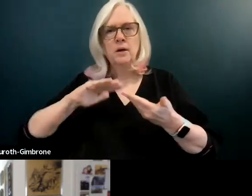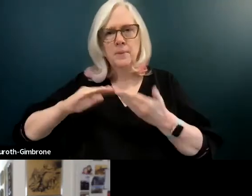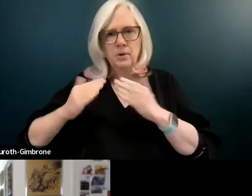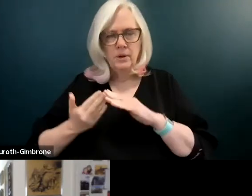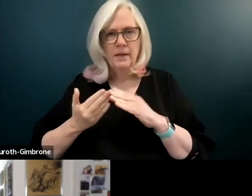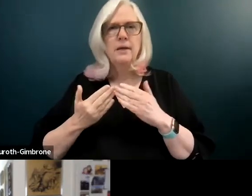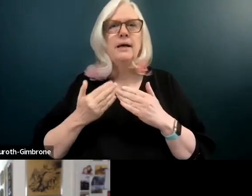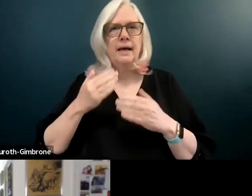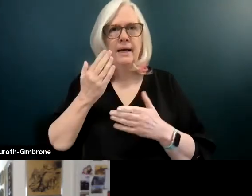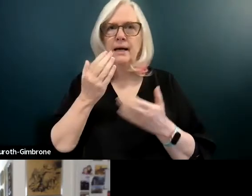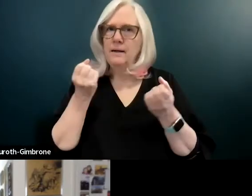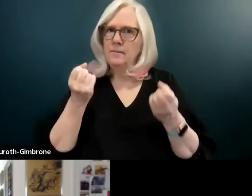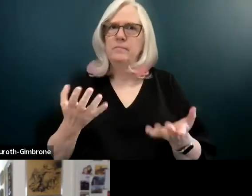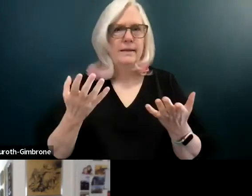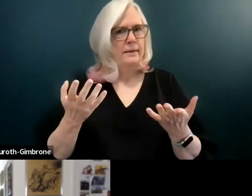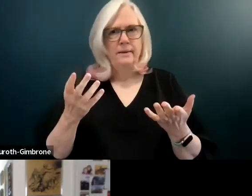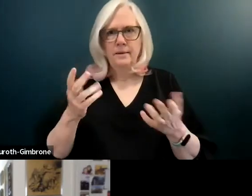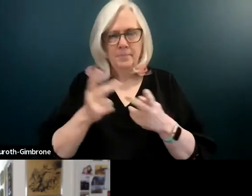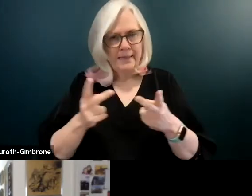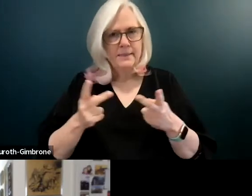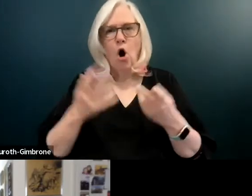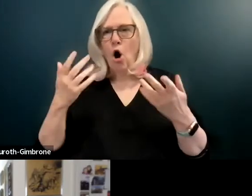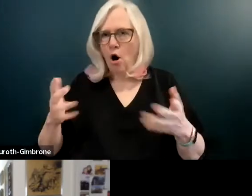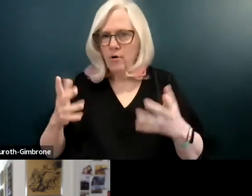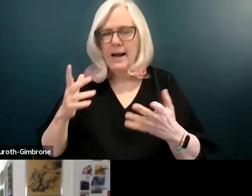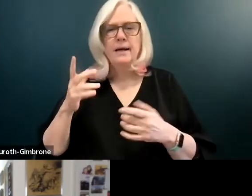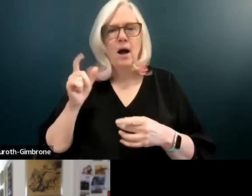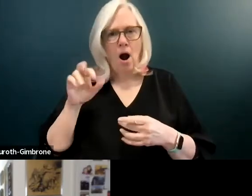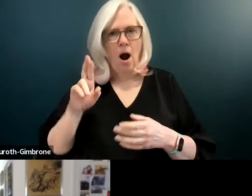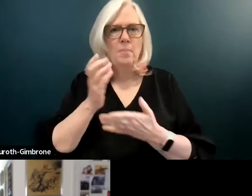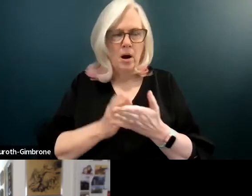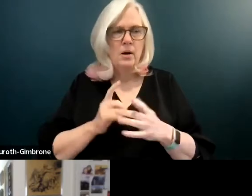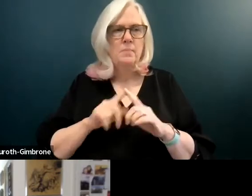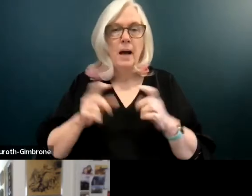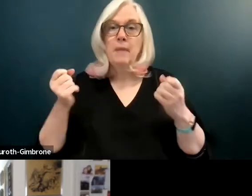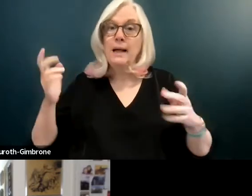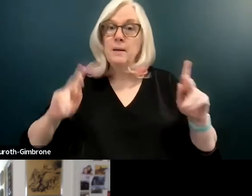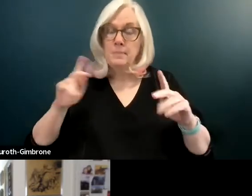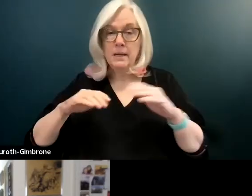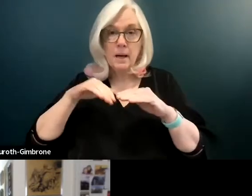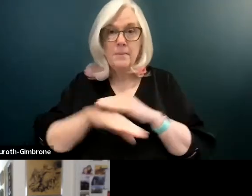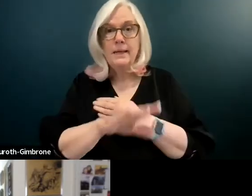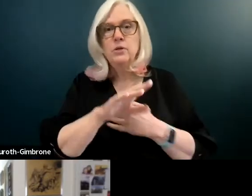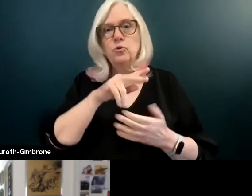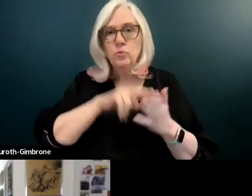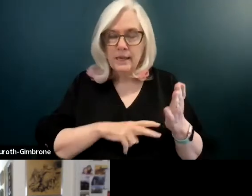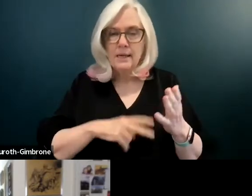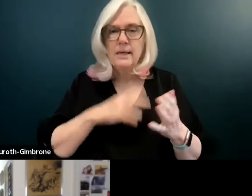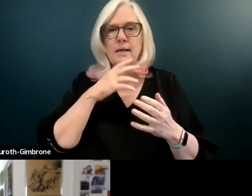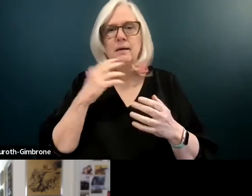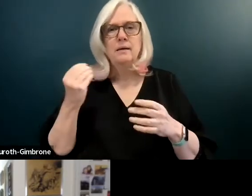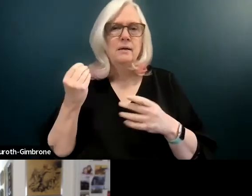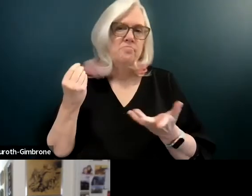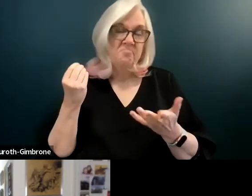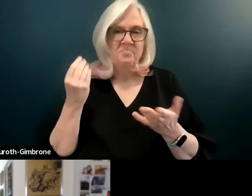reasons. Not necessarily in the beginning because people are coming in to read, but because of homelessness and bad weather and things of that